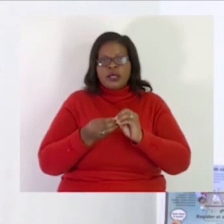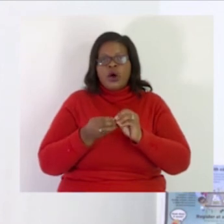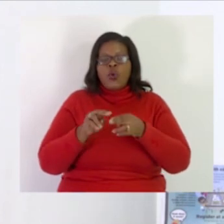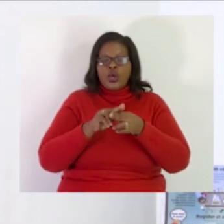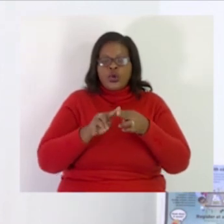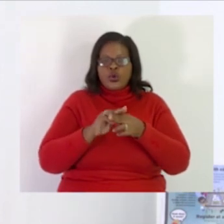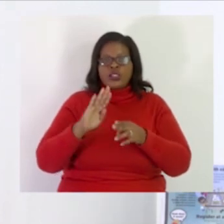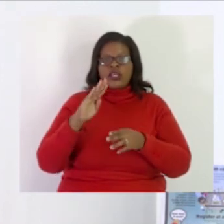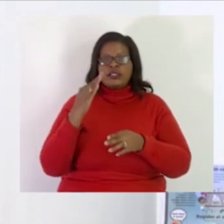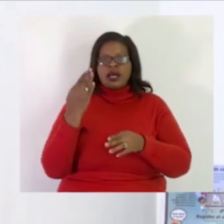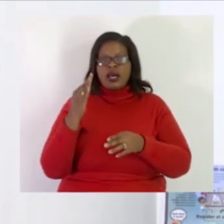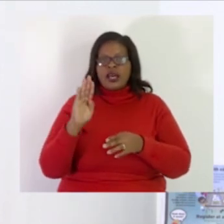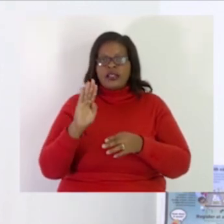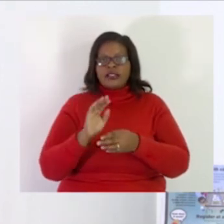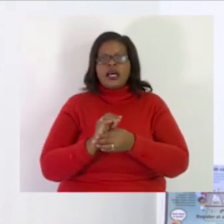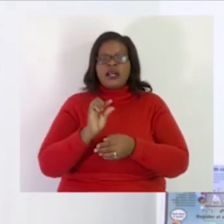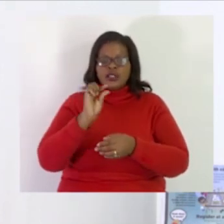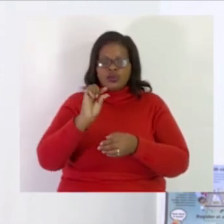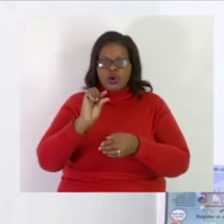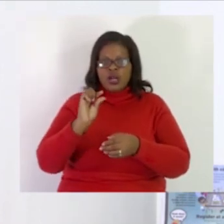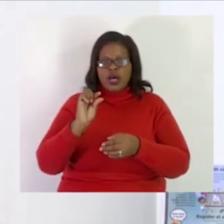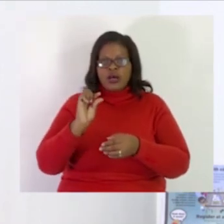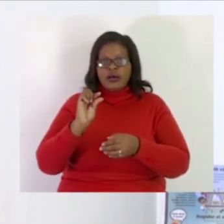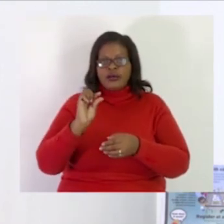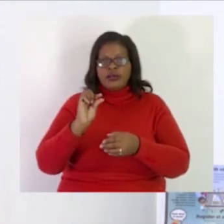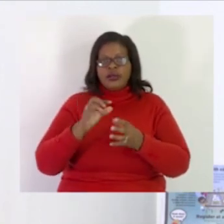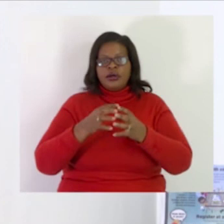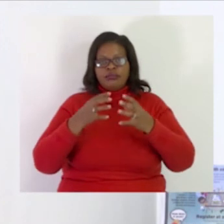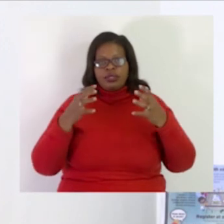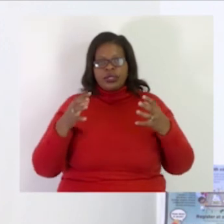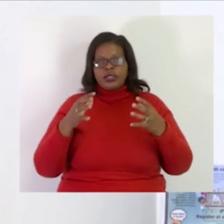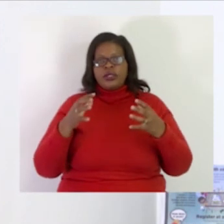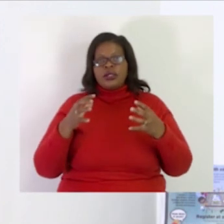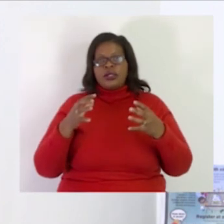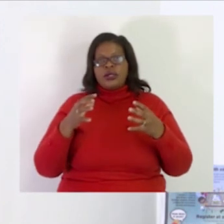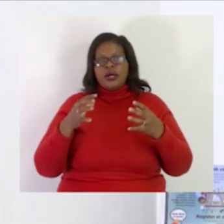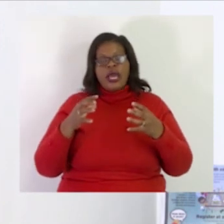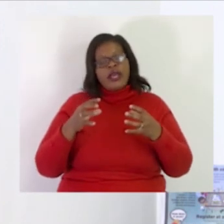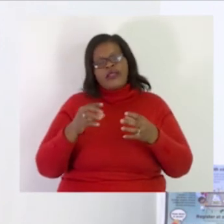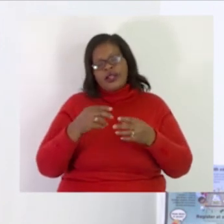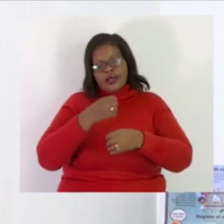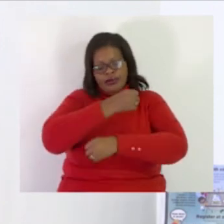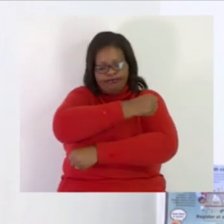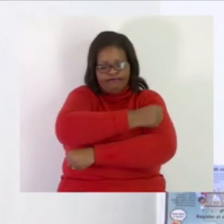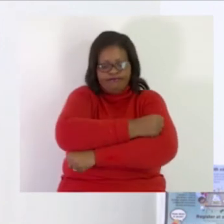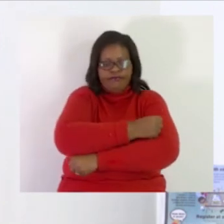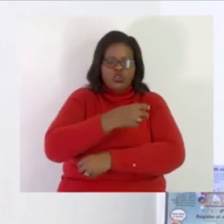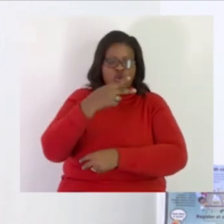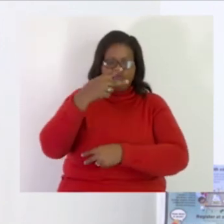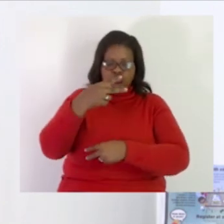signs smaller than, greater than, and equal to